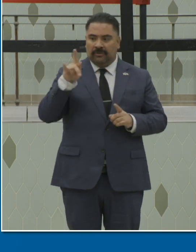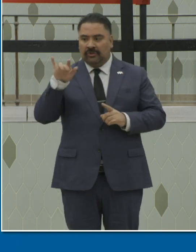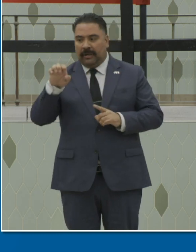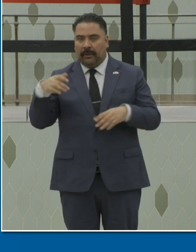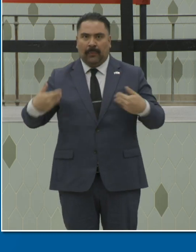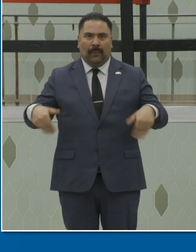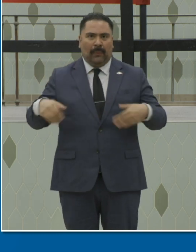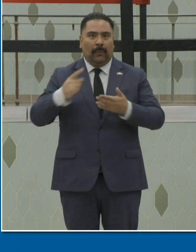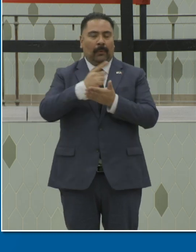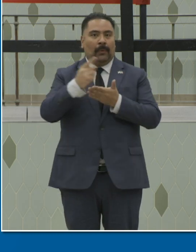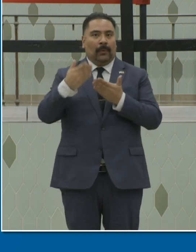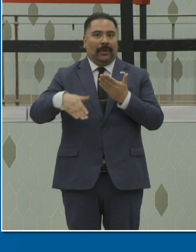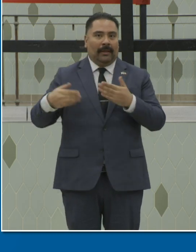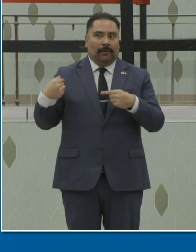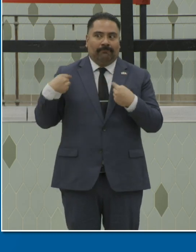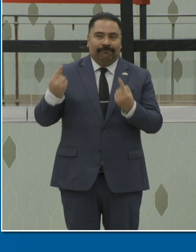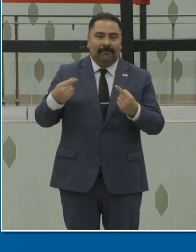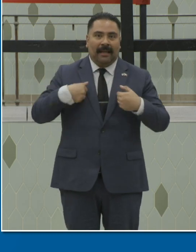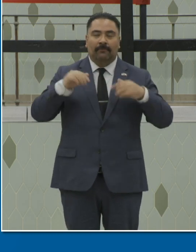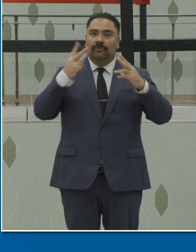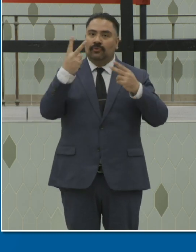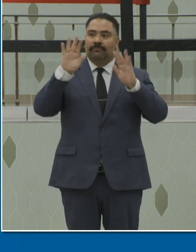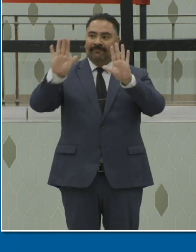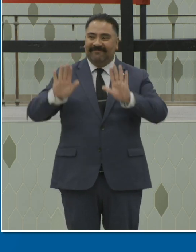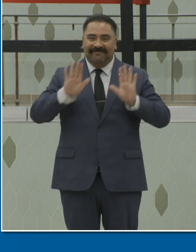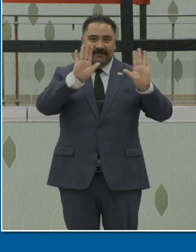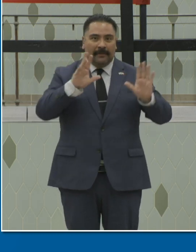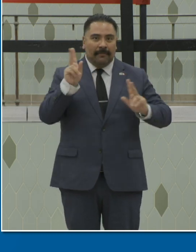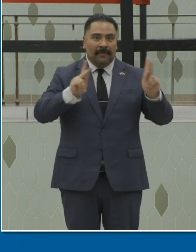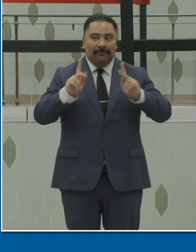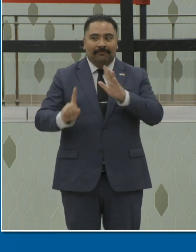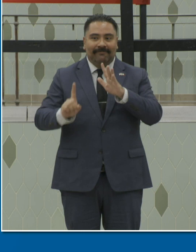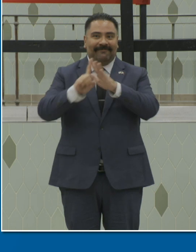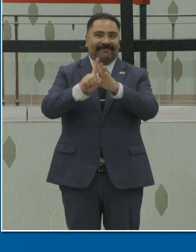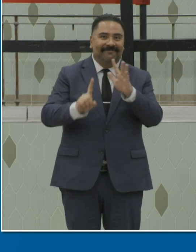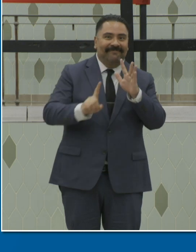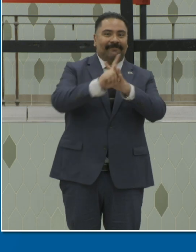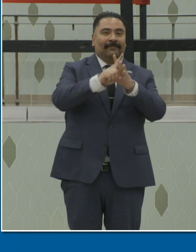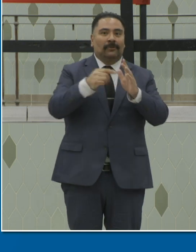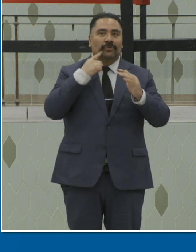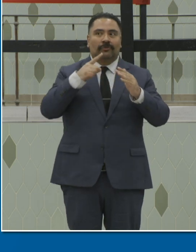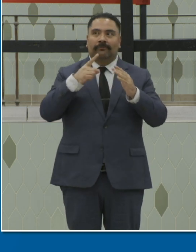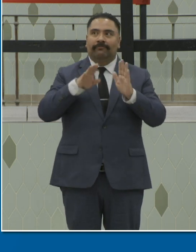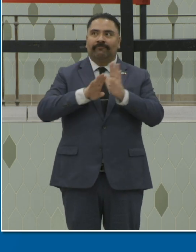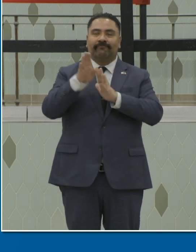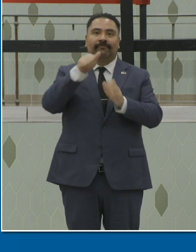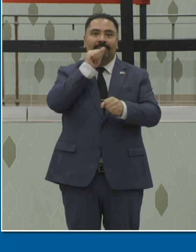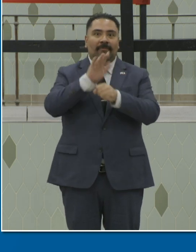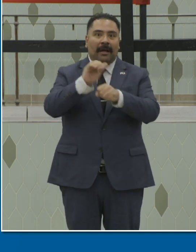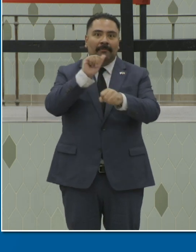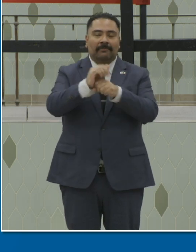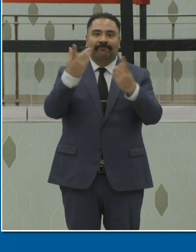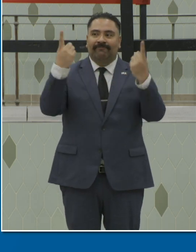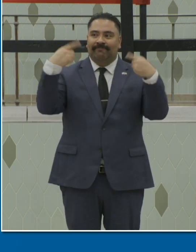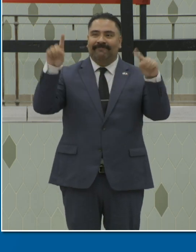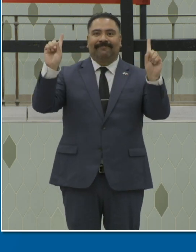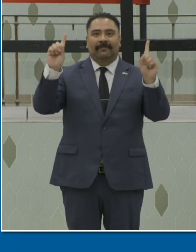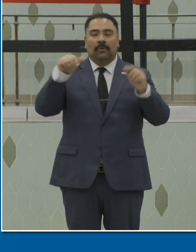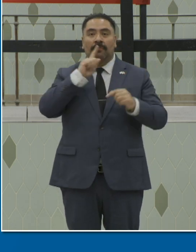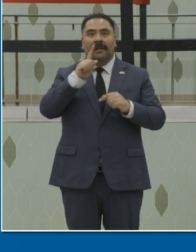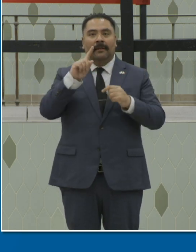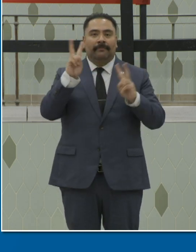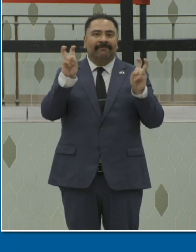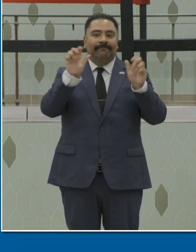what a weekend to have two incredible individuals to show up to fulfill the promise and the hope and really